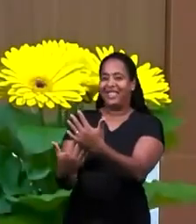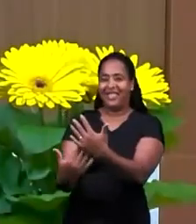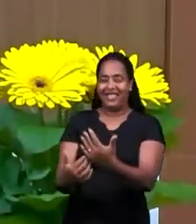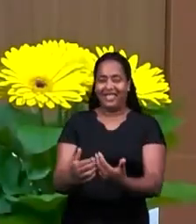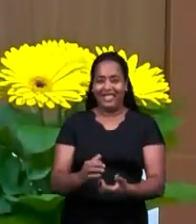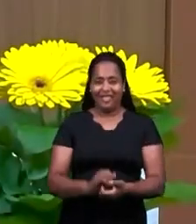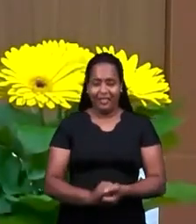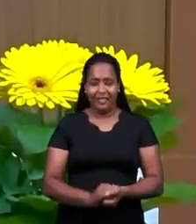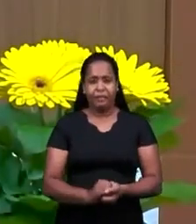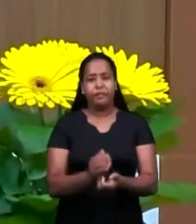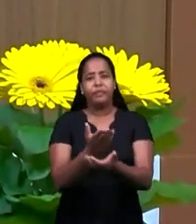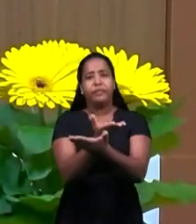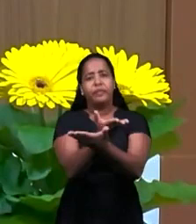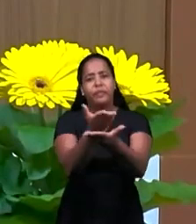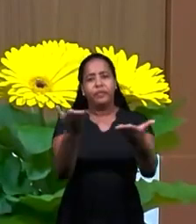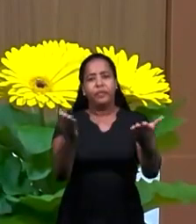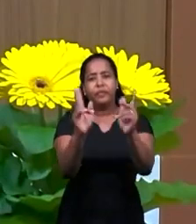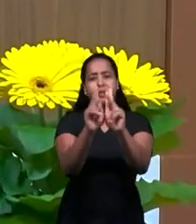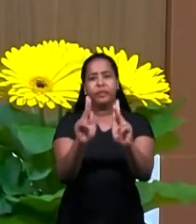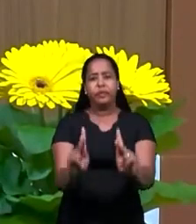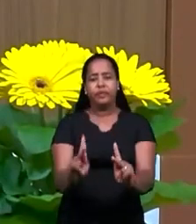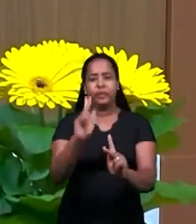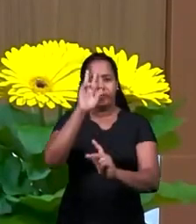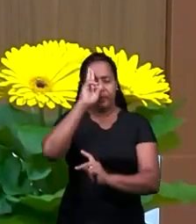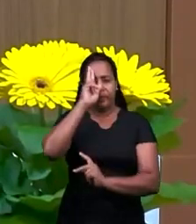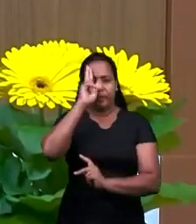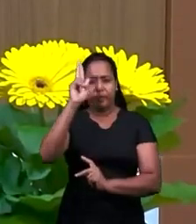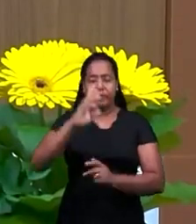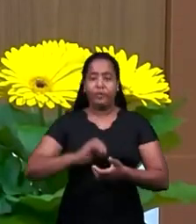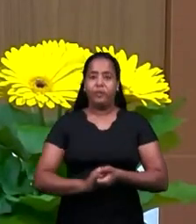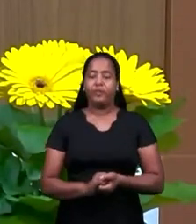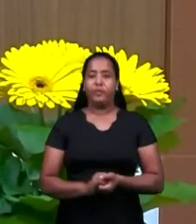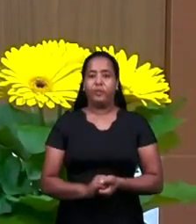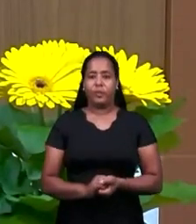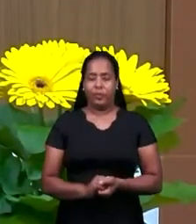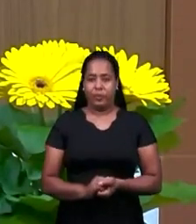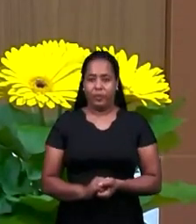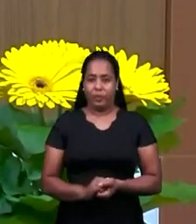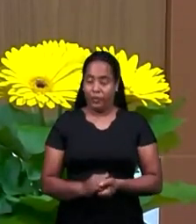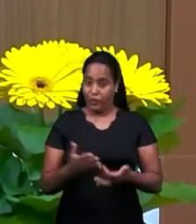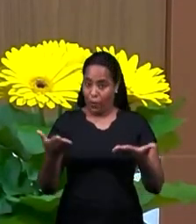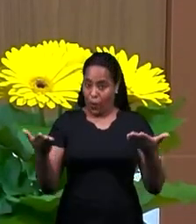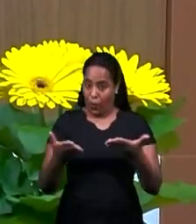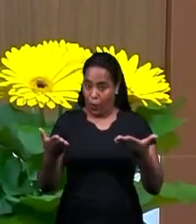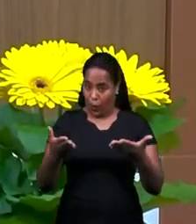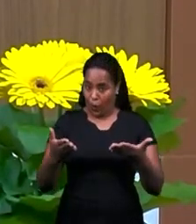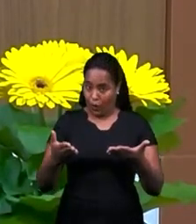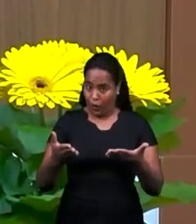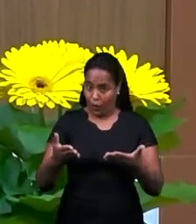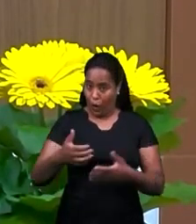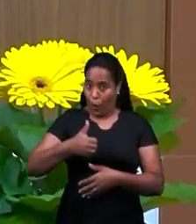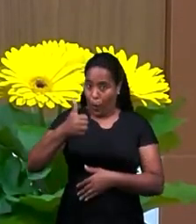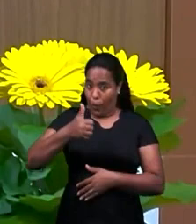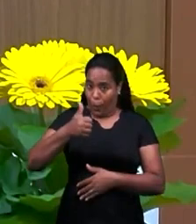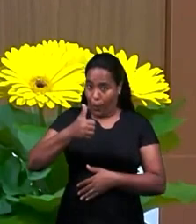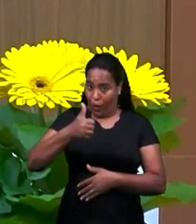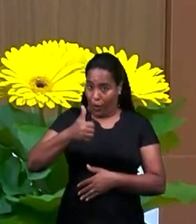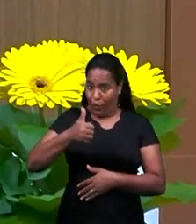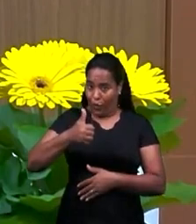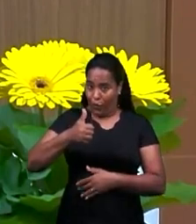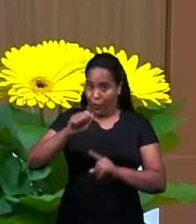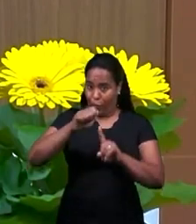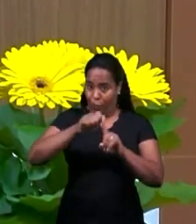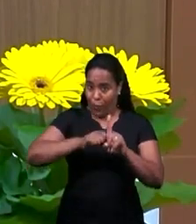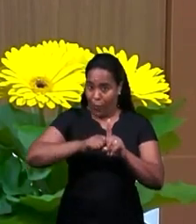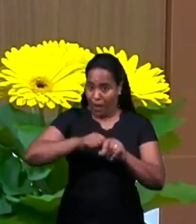forevermore. Brethren, I greet you all with the peace of the Lord. Today is the 1st of November. We are already